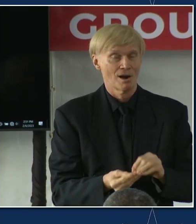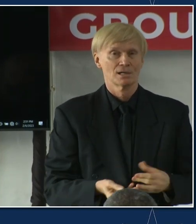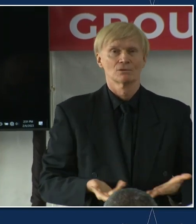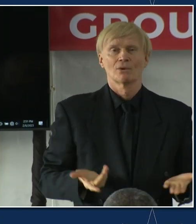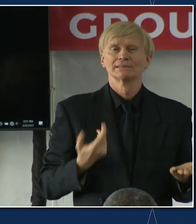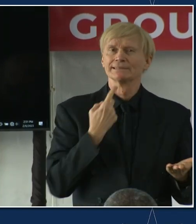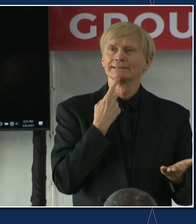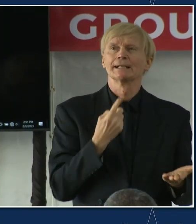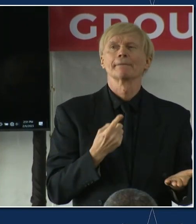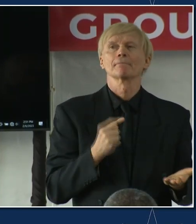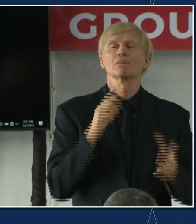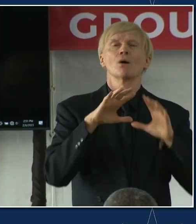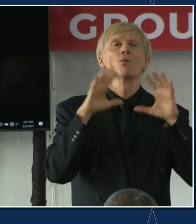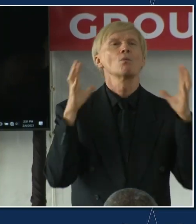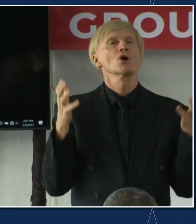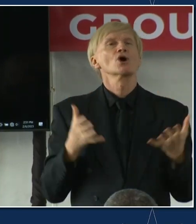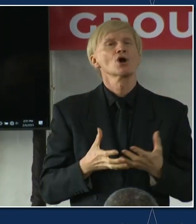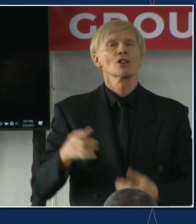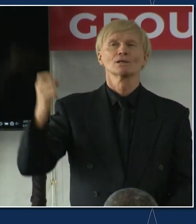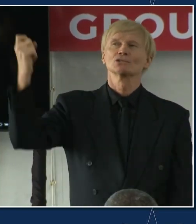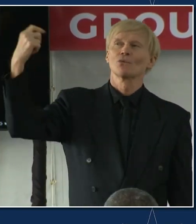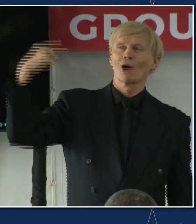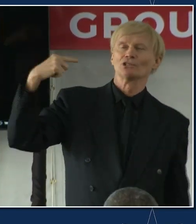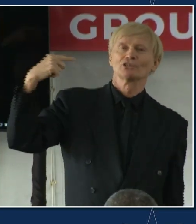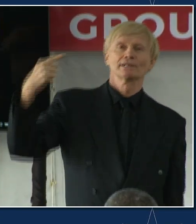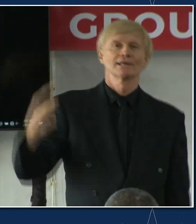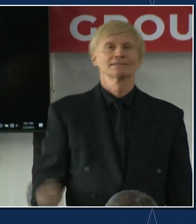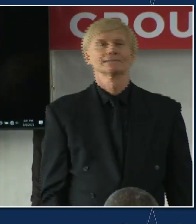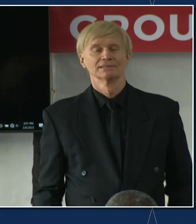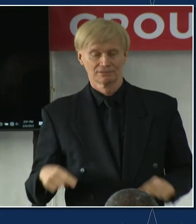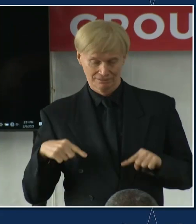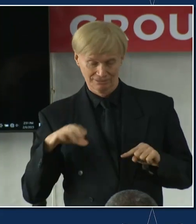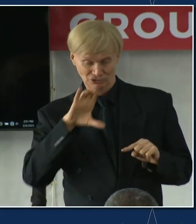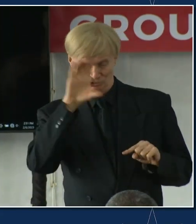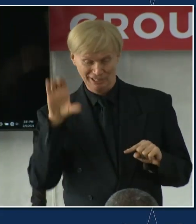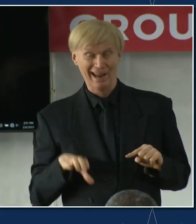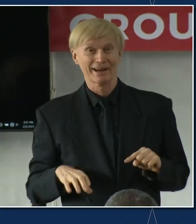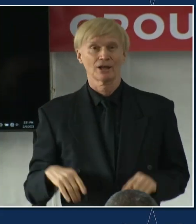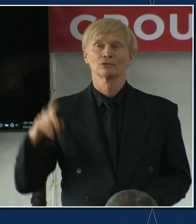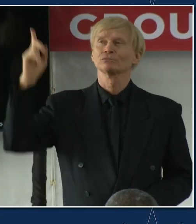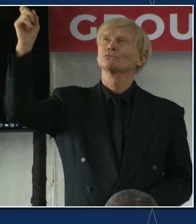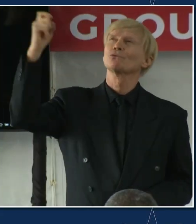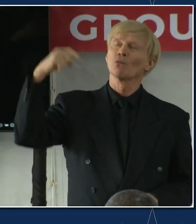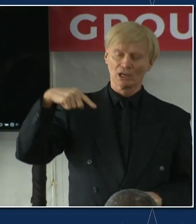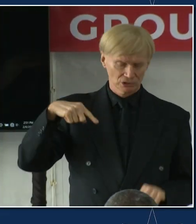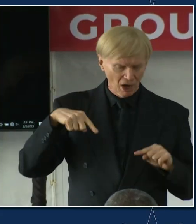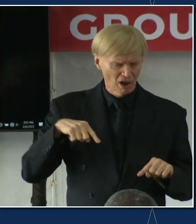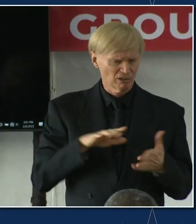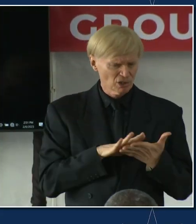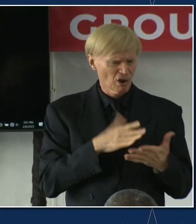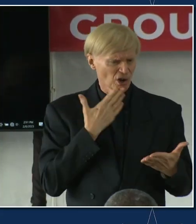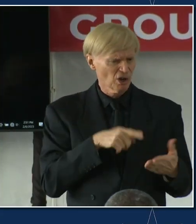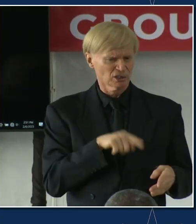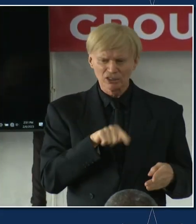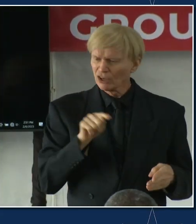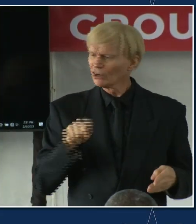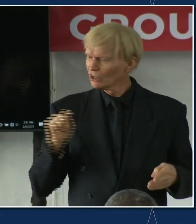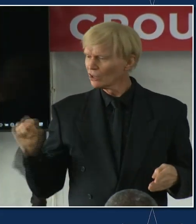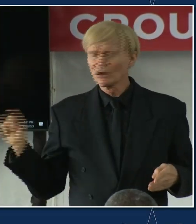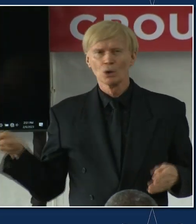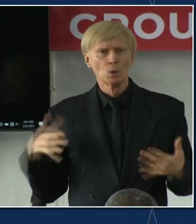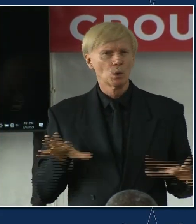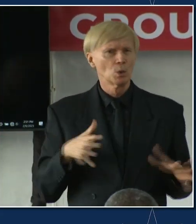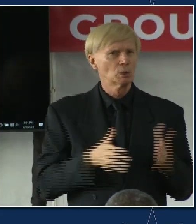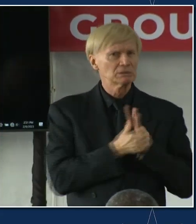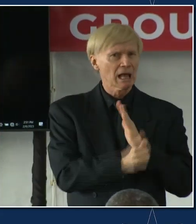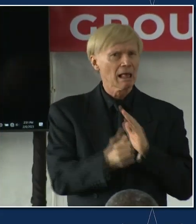say right now is the world is watching us, the world is watching Chicago, watching the incredible stories, the incredible content, the incredible